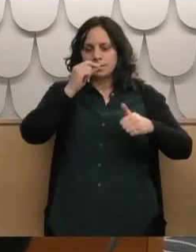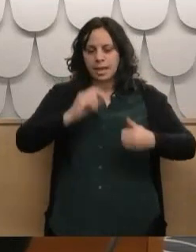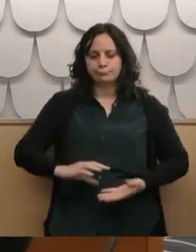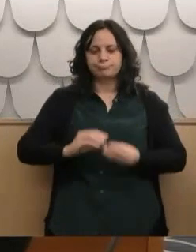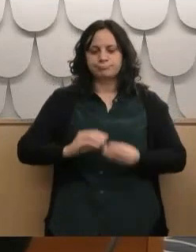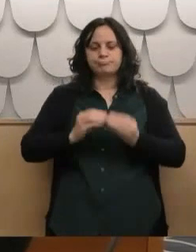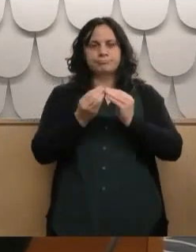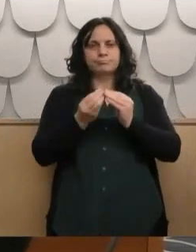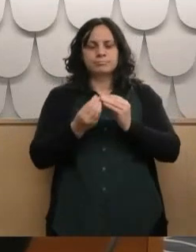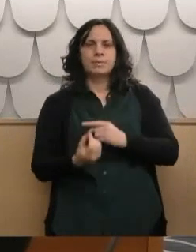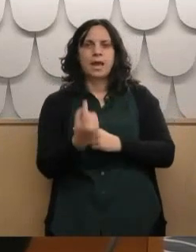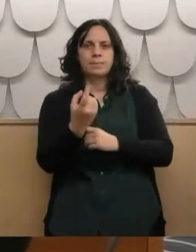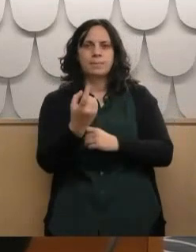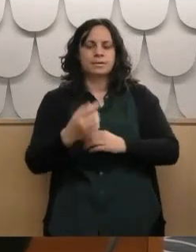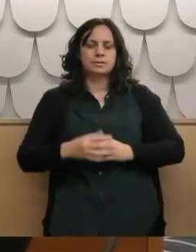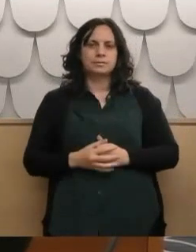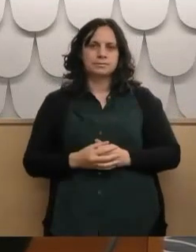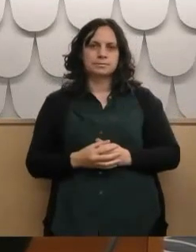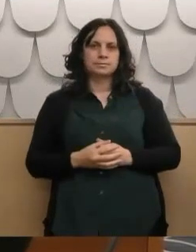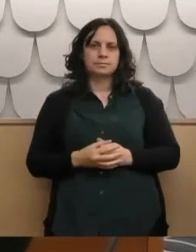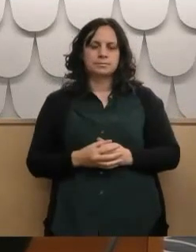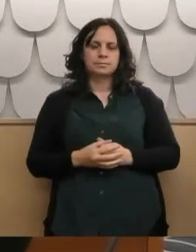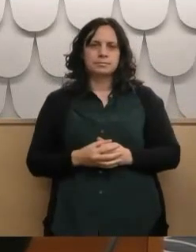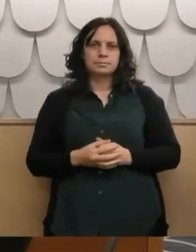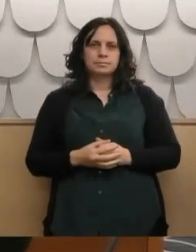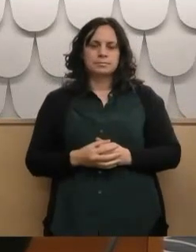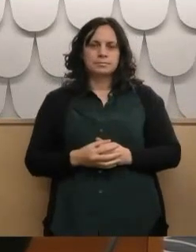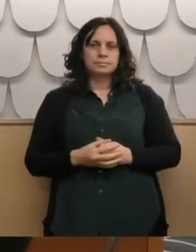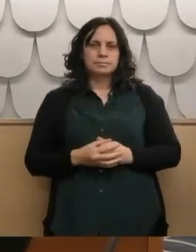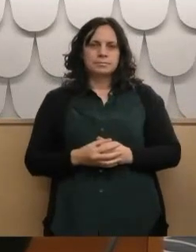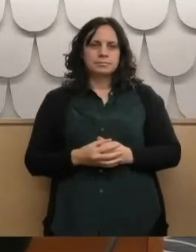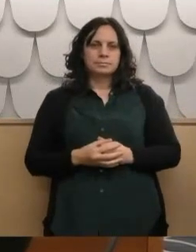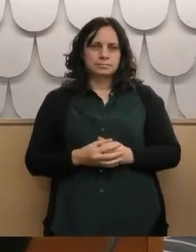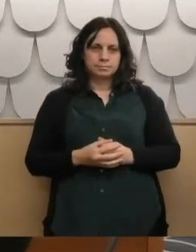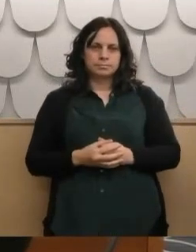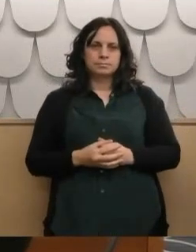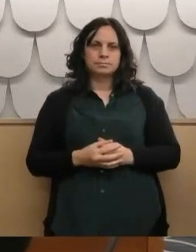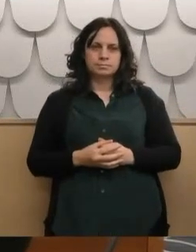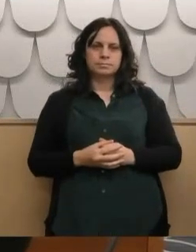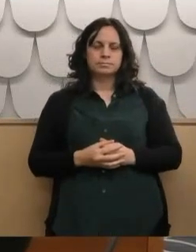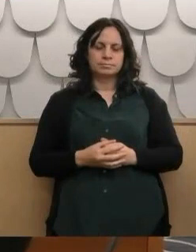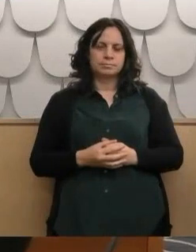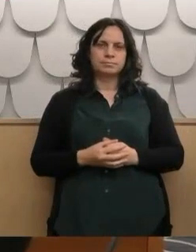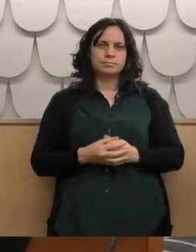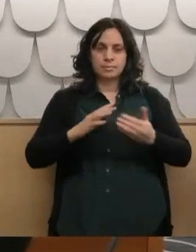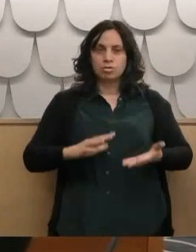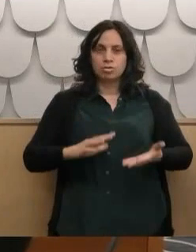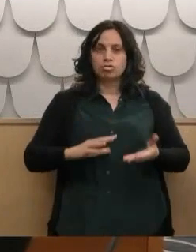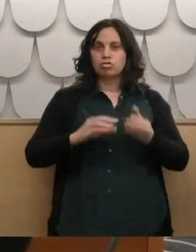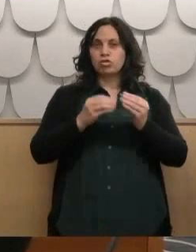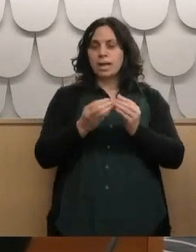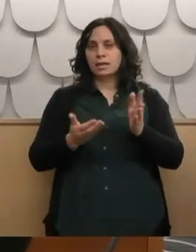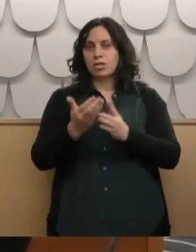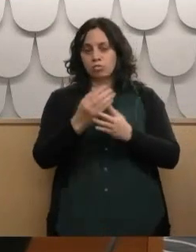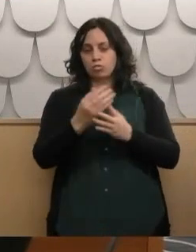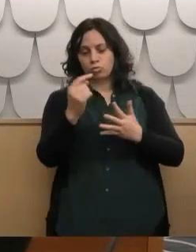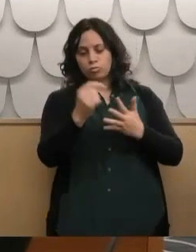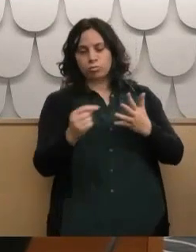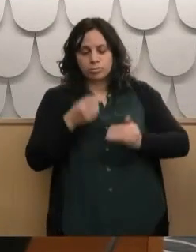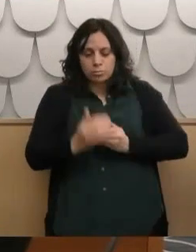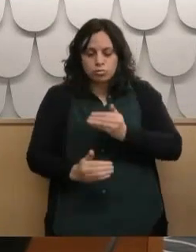What needs to be sought and created in a redress process is a sense of healing